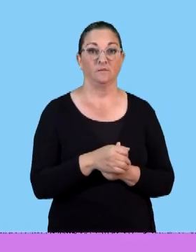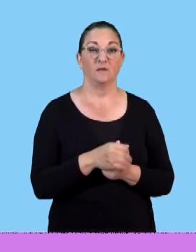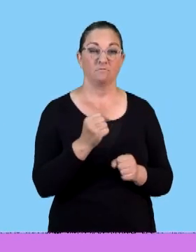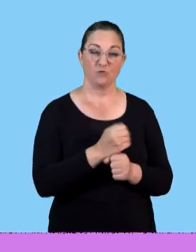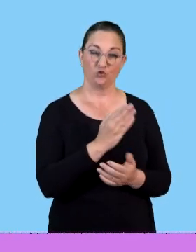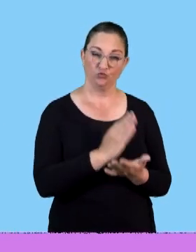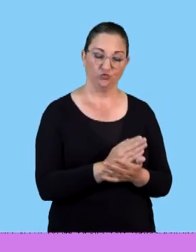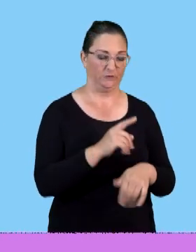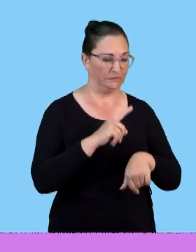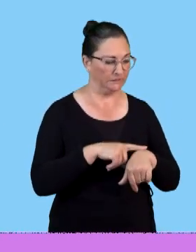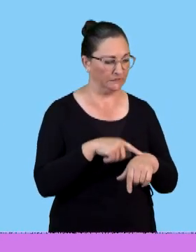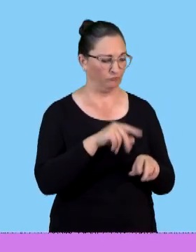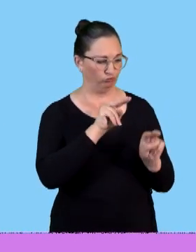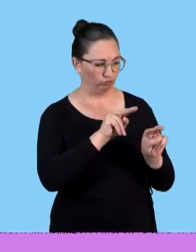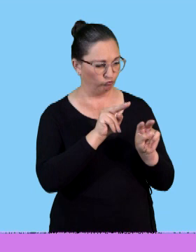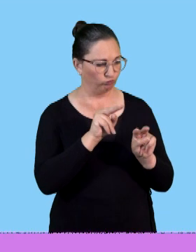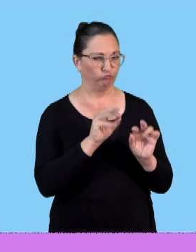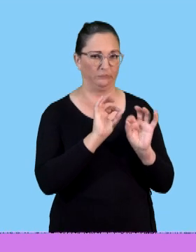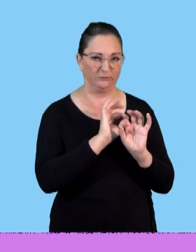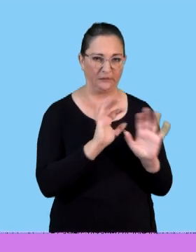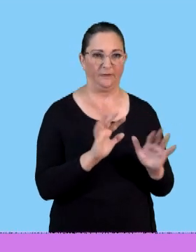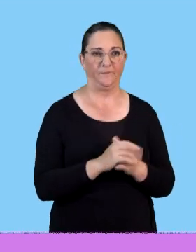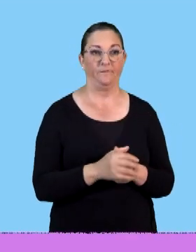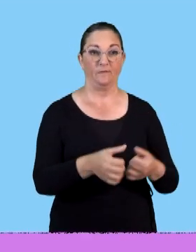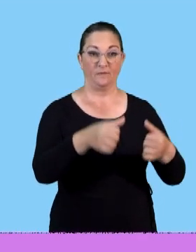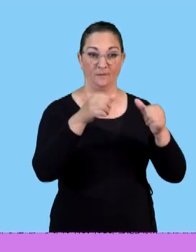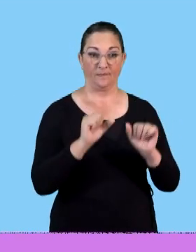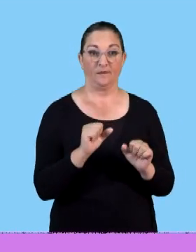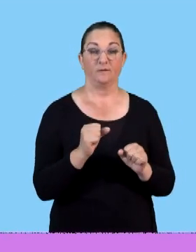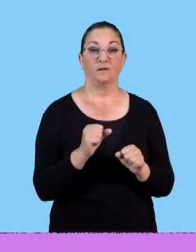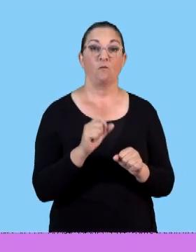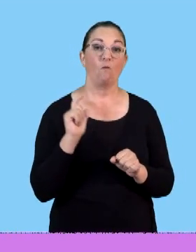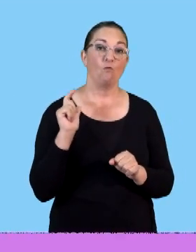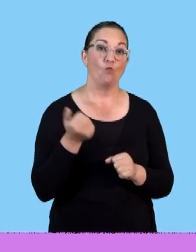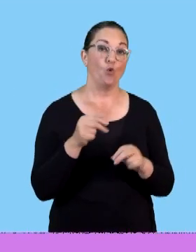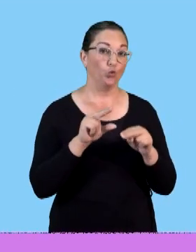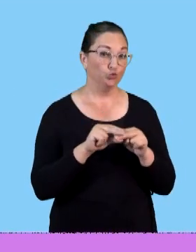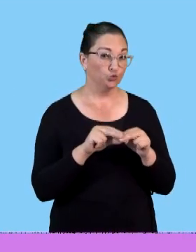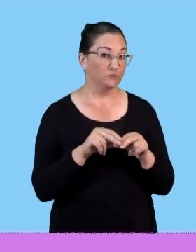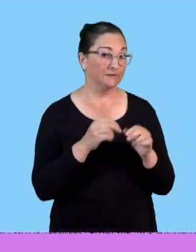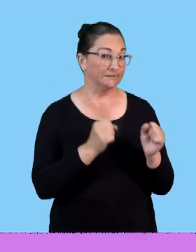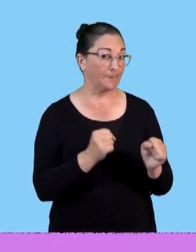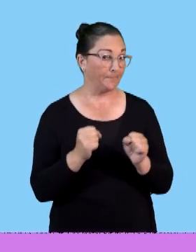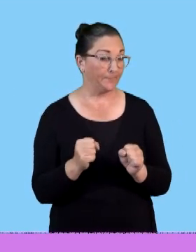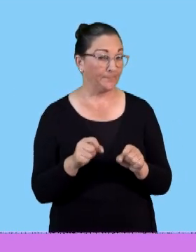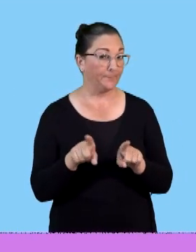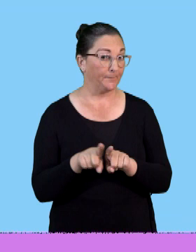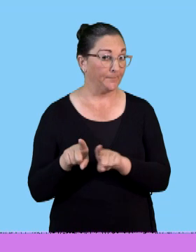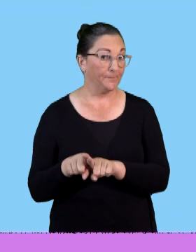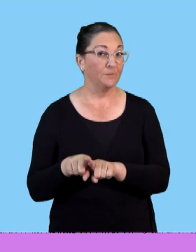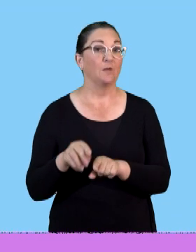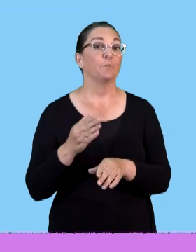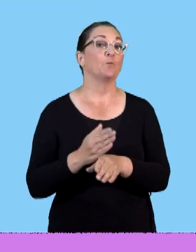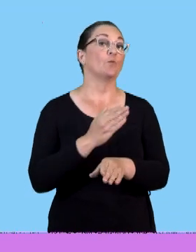to, right? Take time off, make sense of what is presented to you. Then ensure that your units are the same,